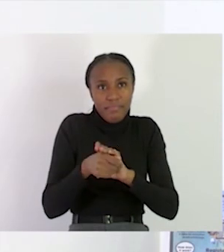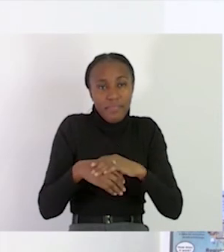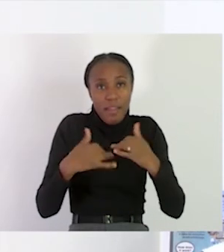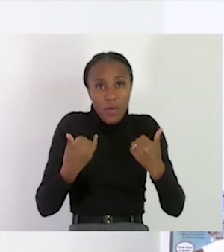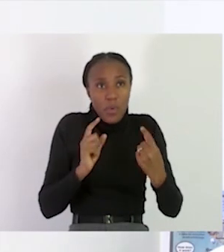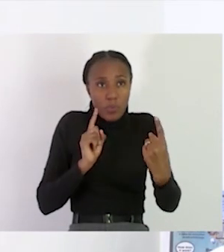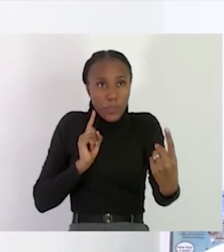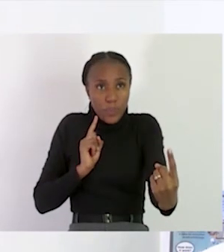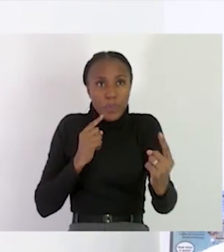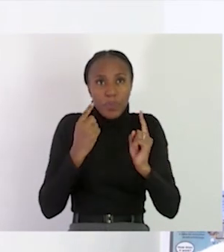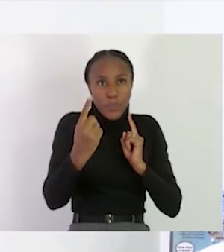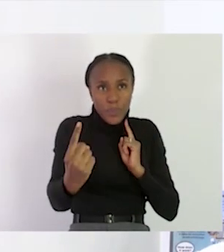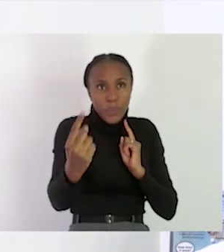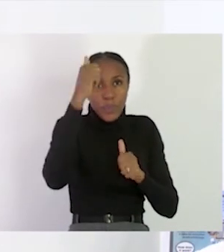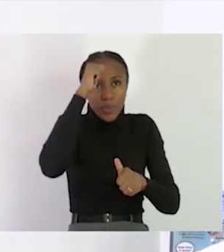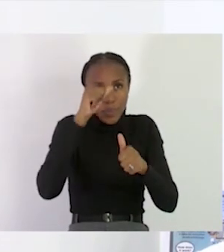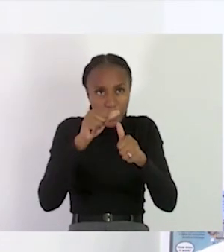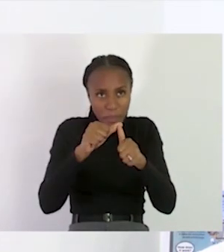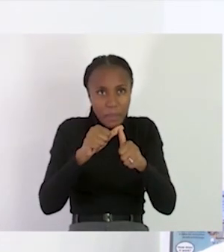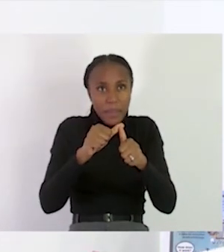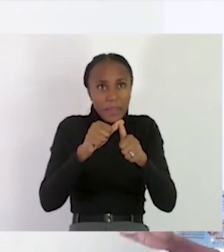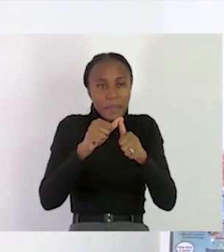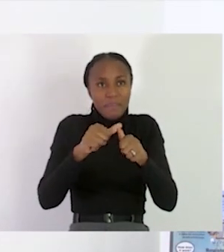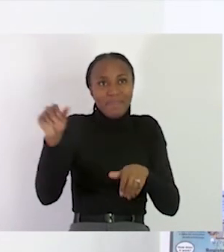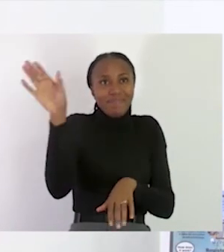Social distance, remember.